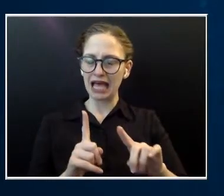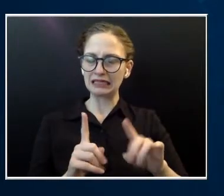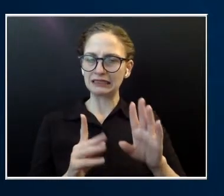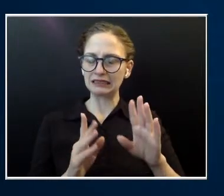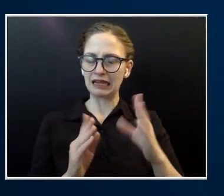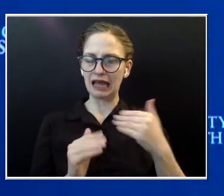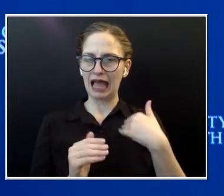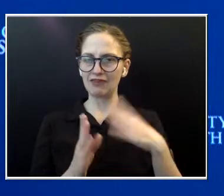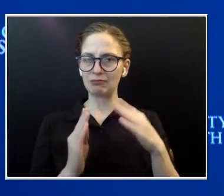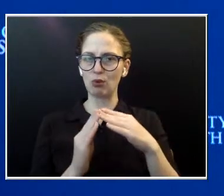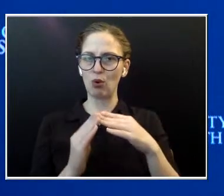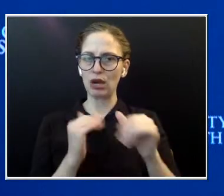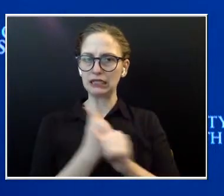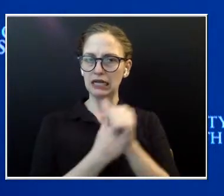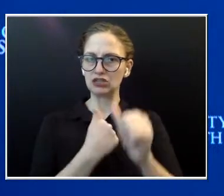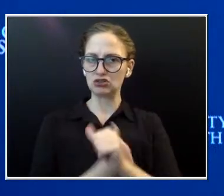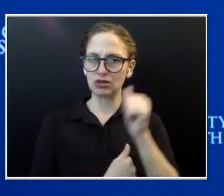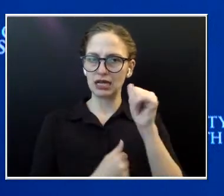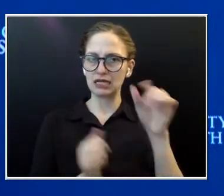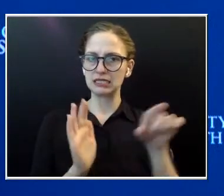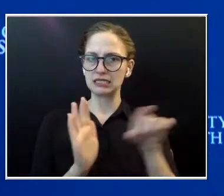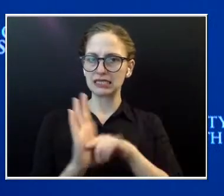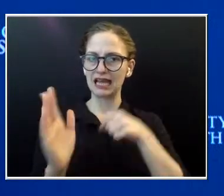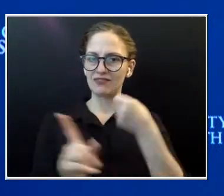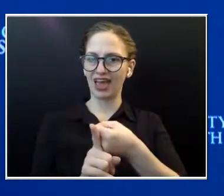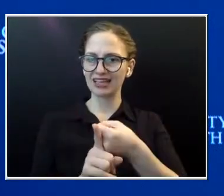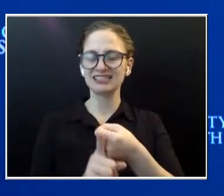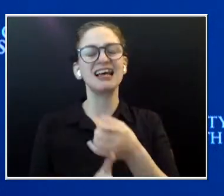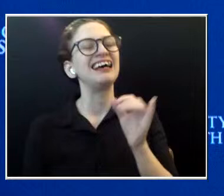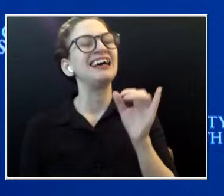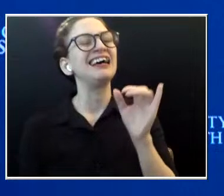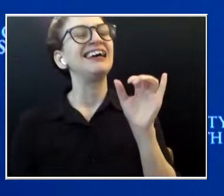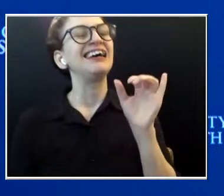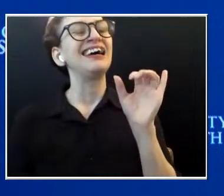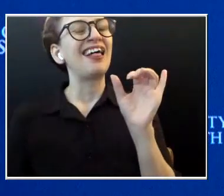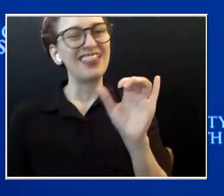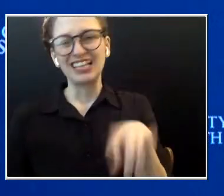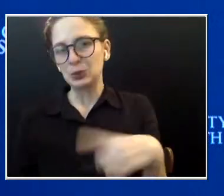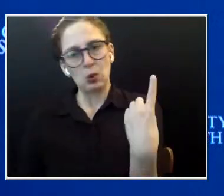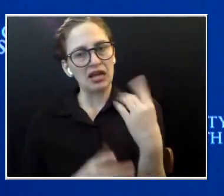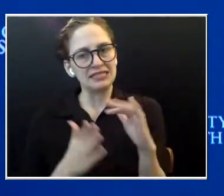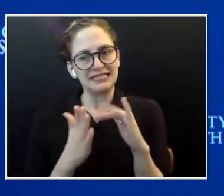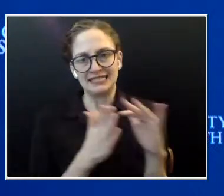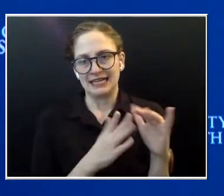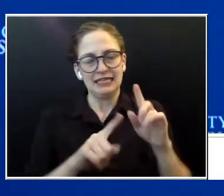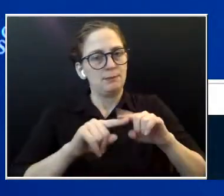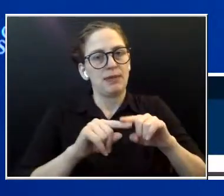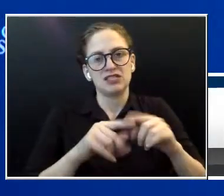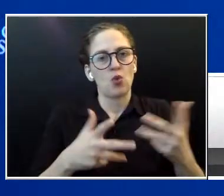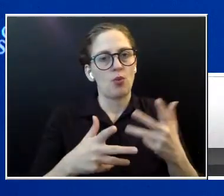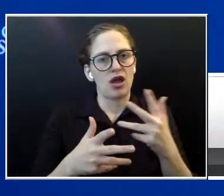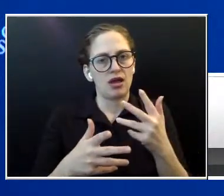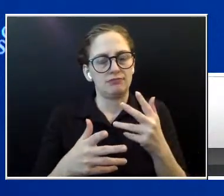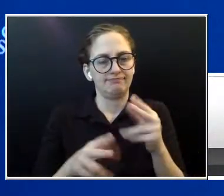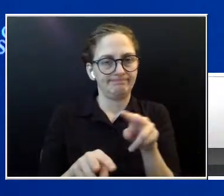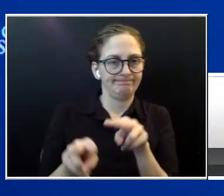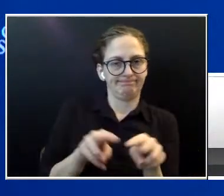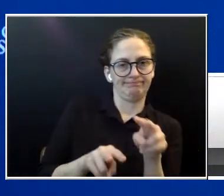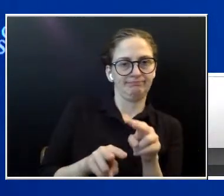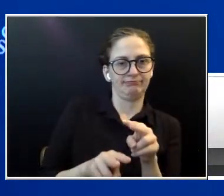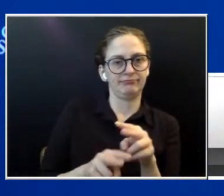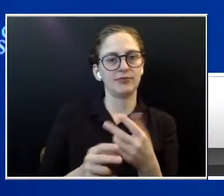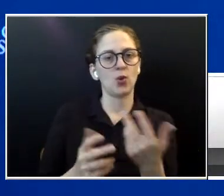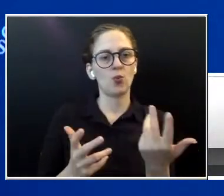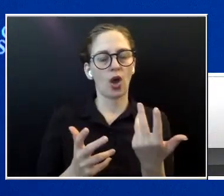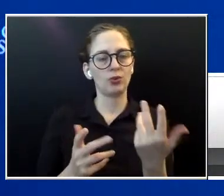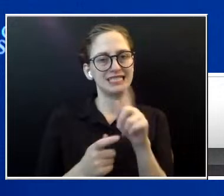No. That is probably just a single study. We'd have to look at what they were looking at, what the question was asked, what is the